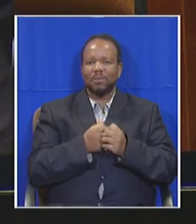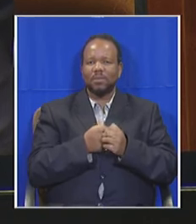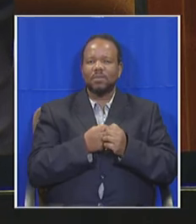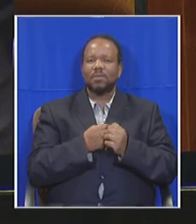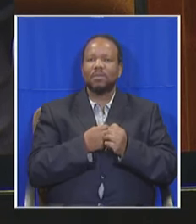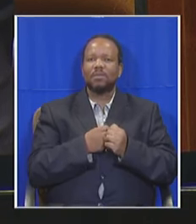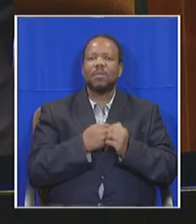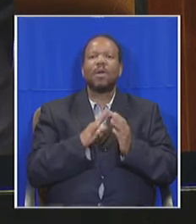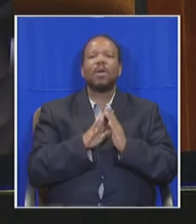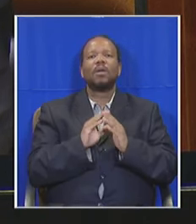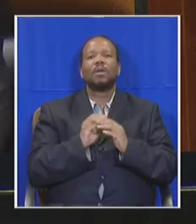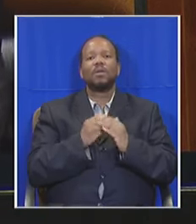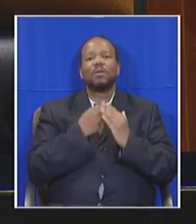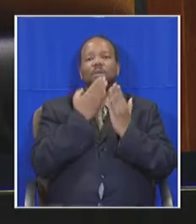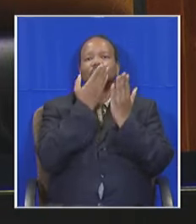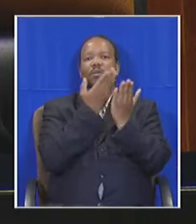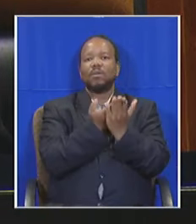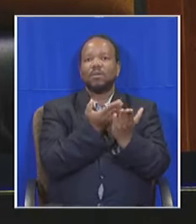can I start with you, Mamela?